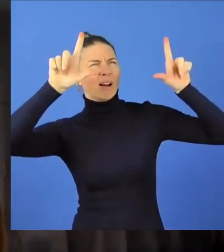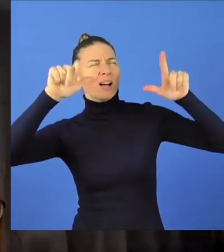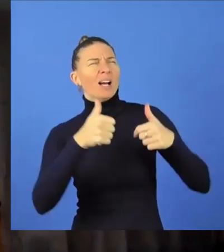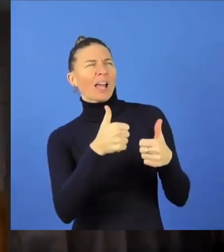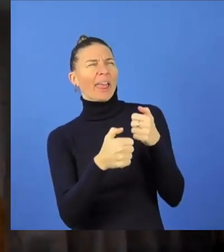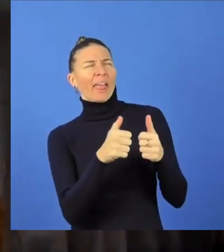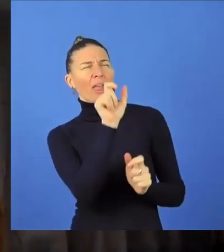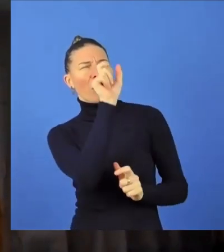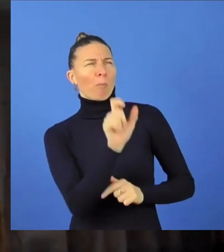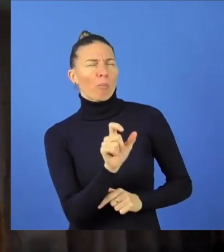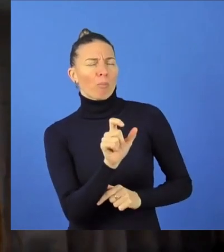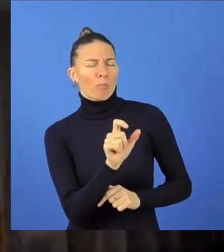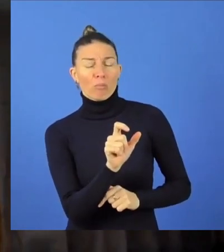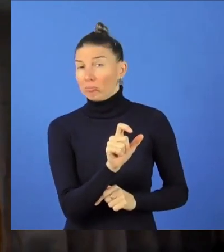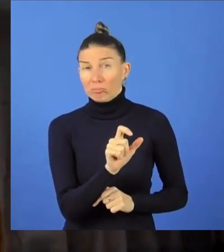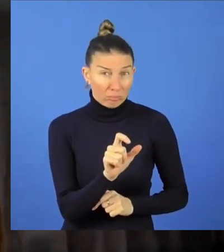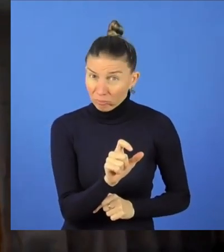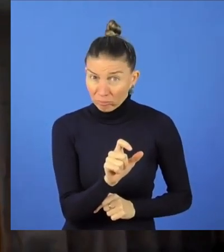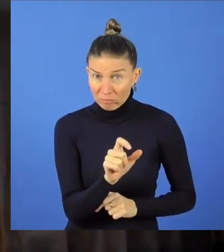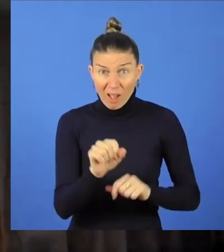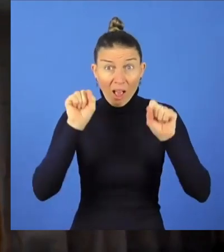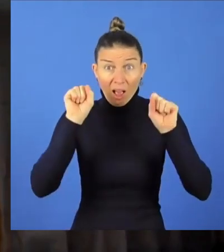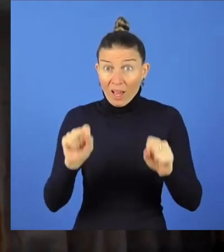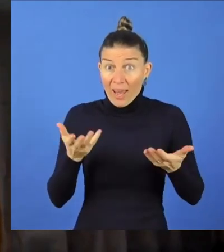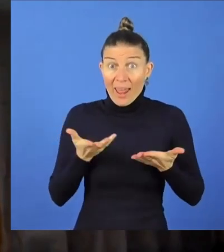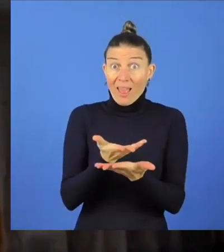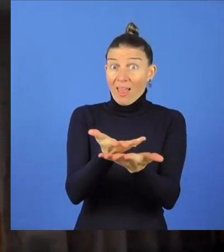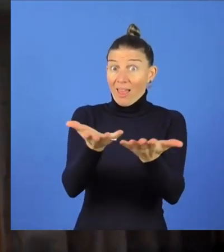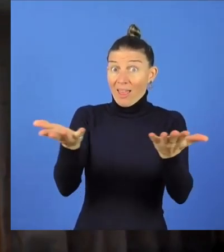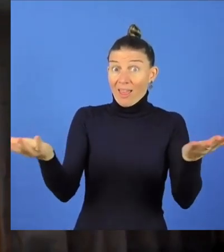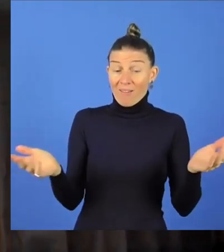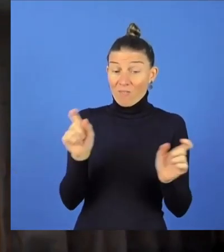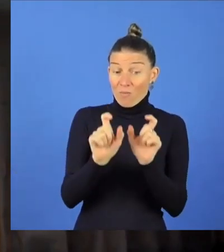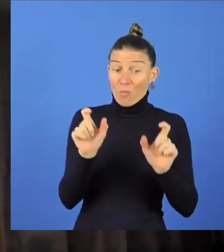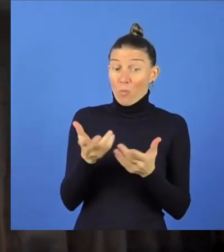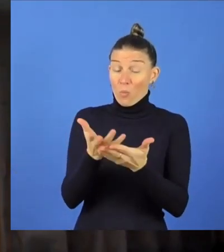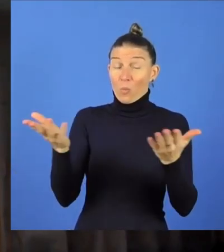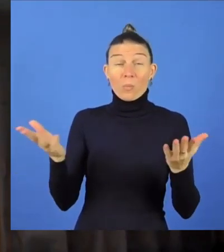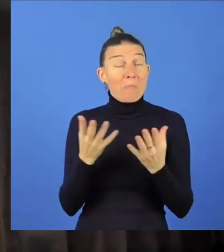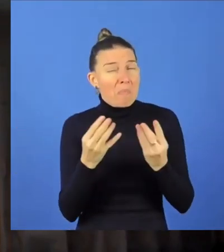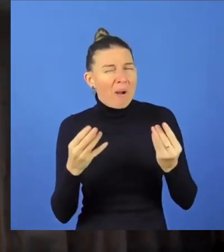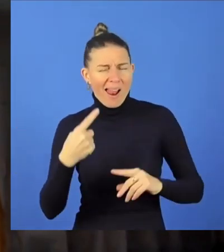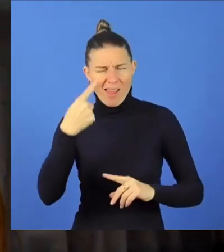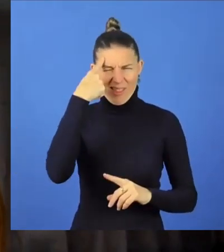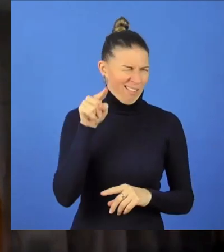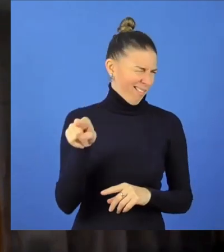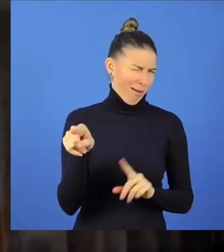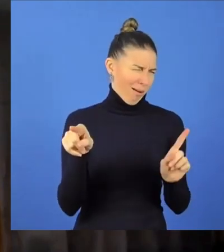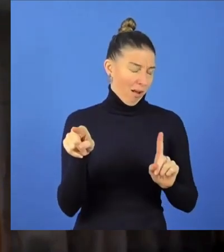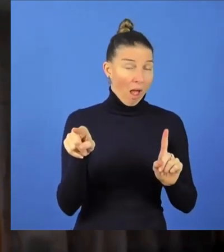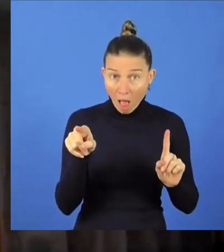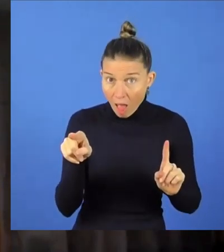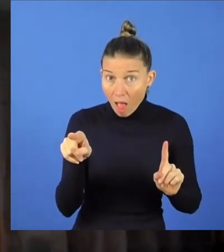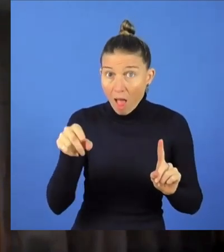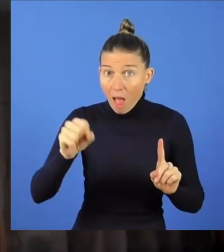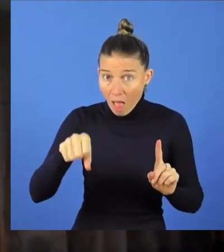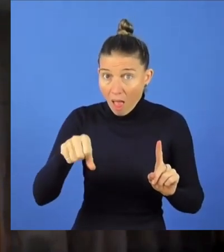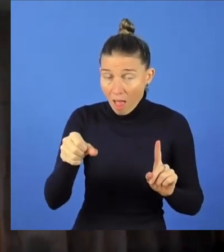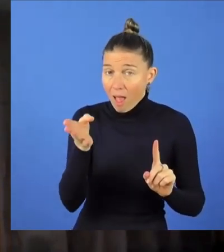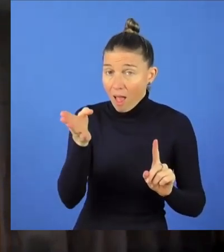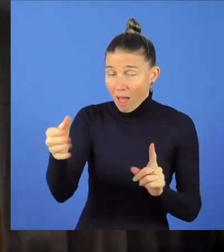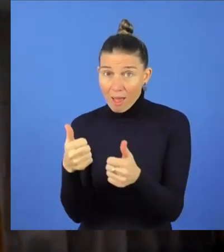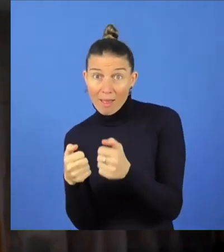It could be any person you see around. In fact, it's a lot of persons you wouldn't expect from them that are playing games. So it's